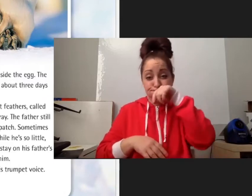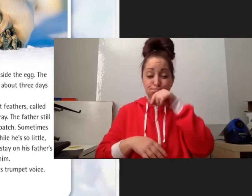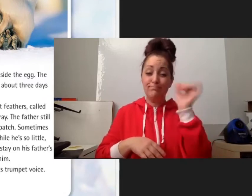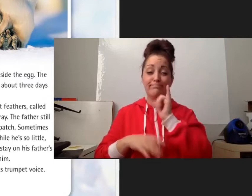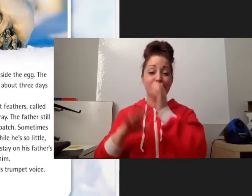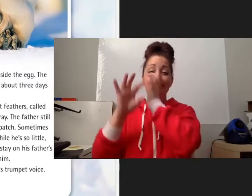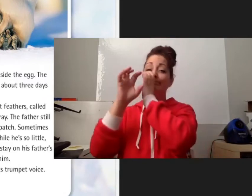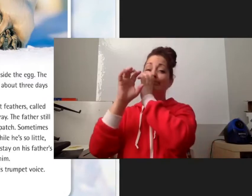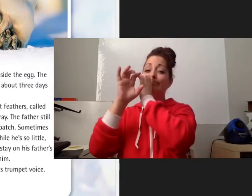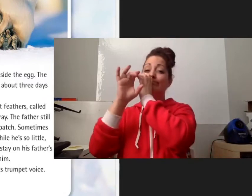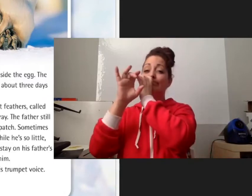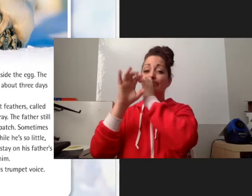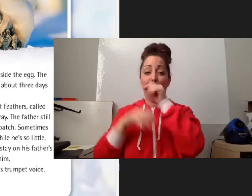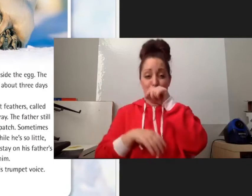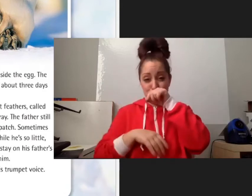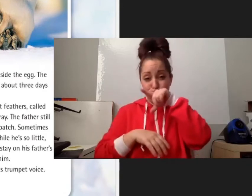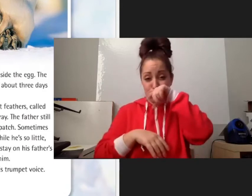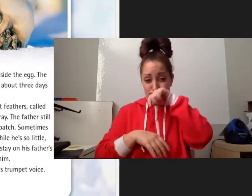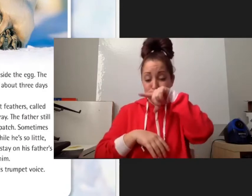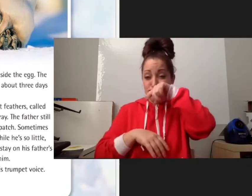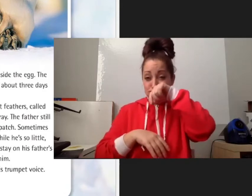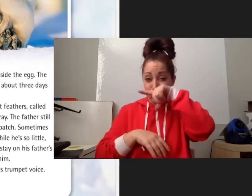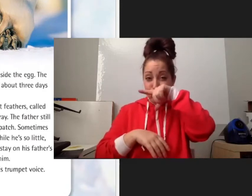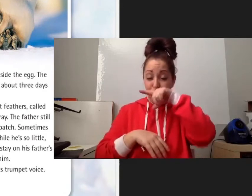with his trumpet voice, like a trumpet.